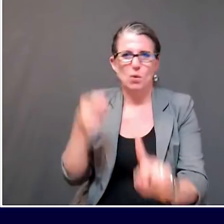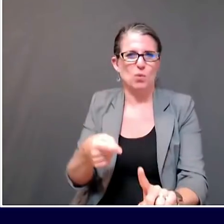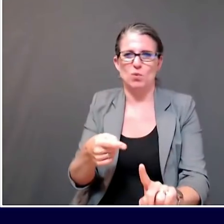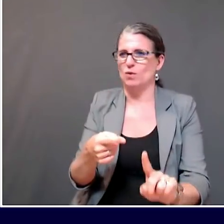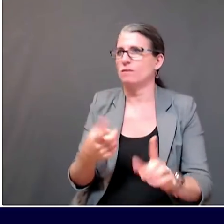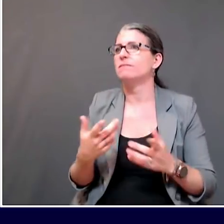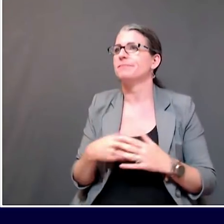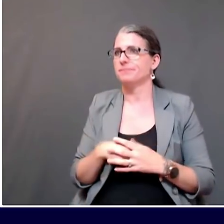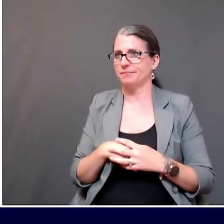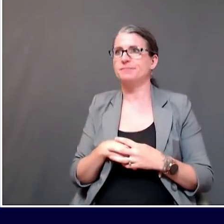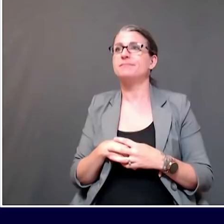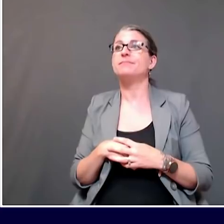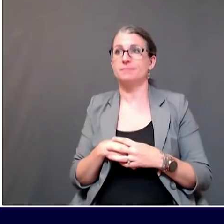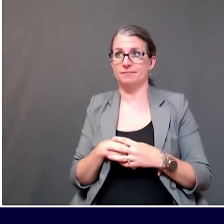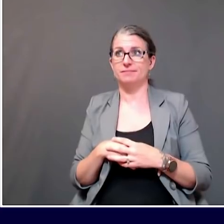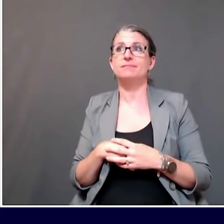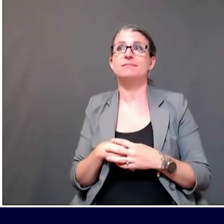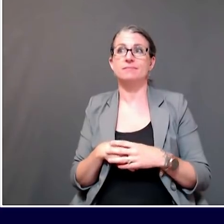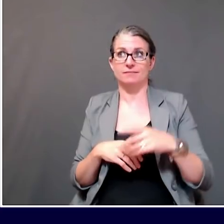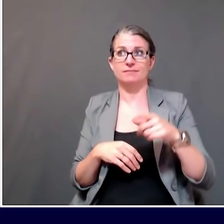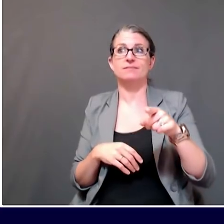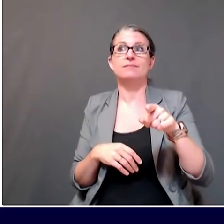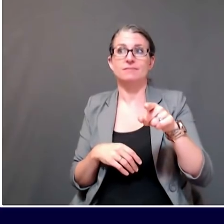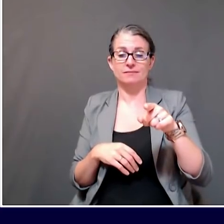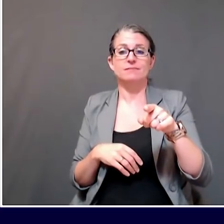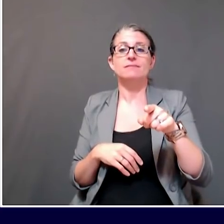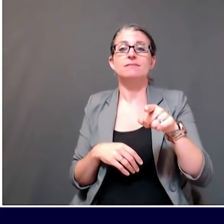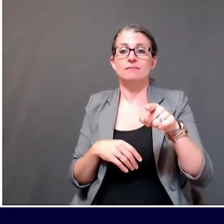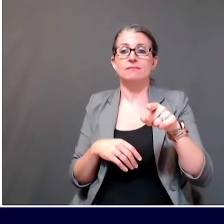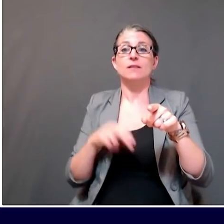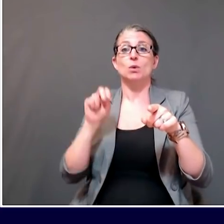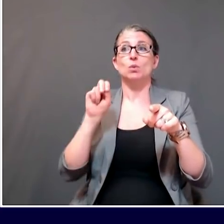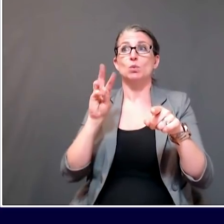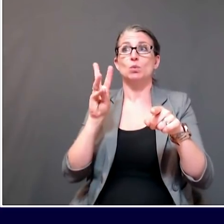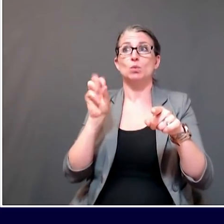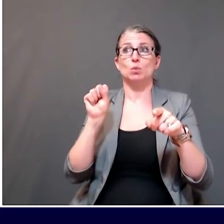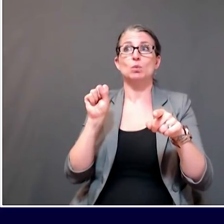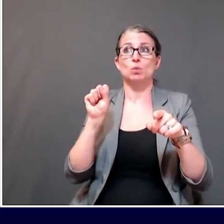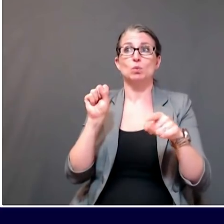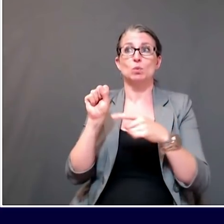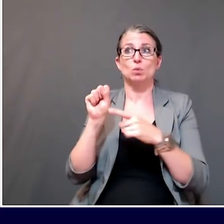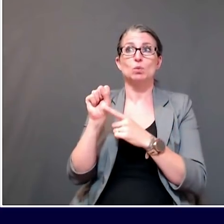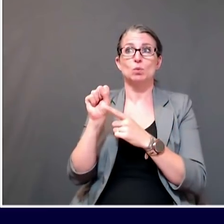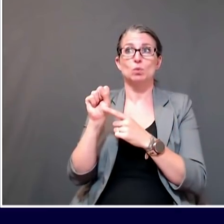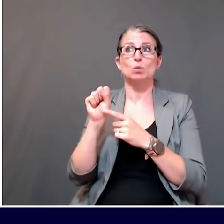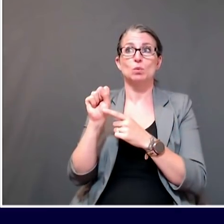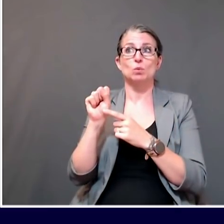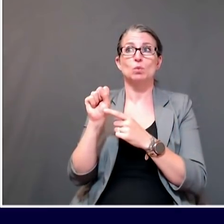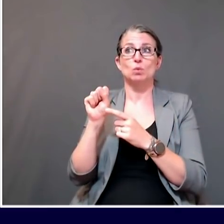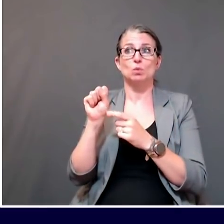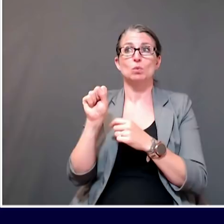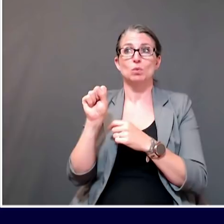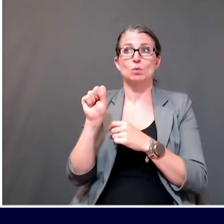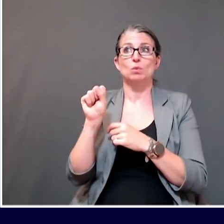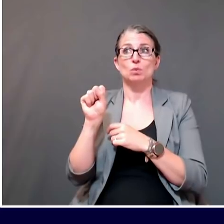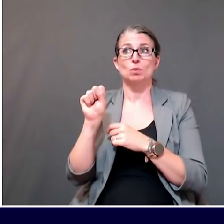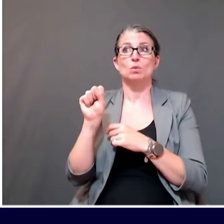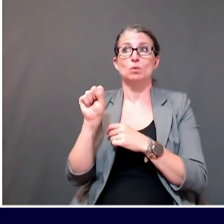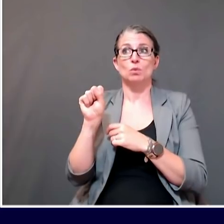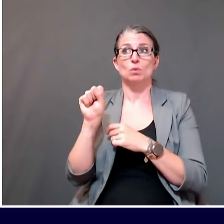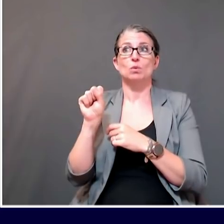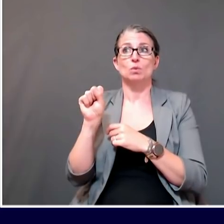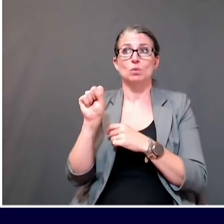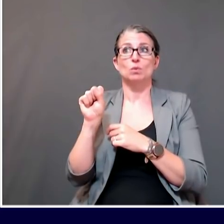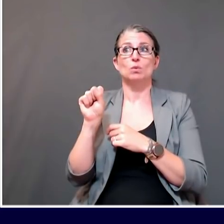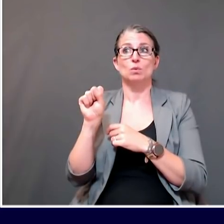that the biggest determinant for him in returning to school is the background transmission rate. Looked on your website today. I didn't see